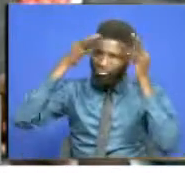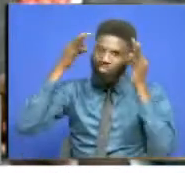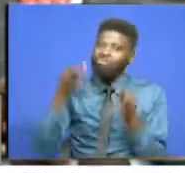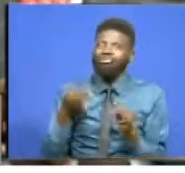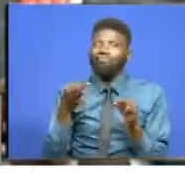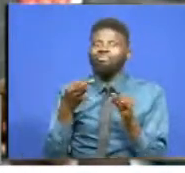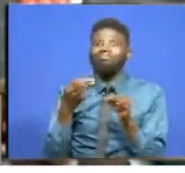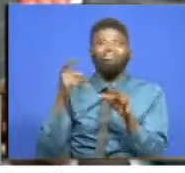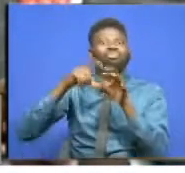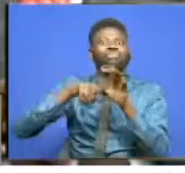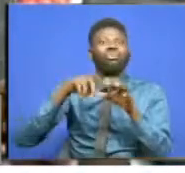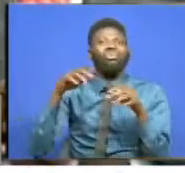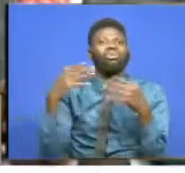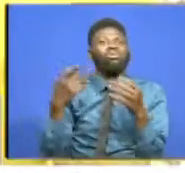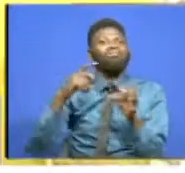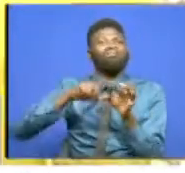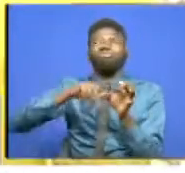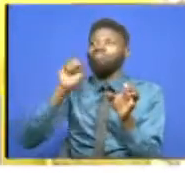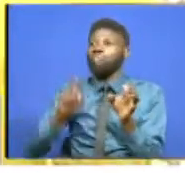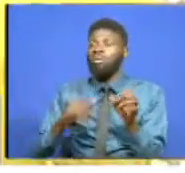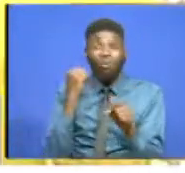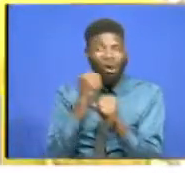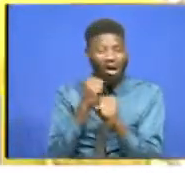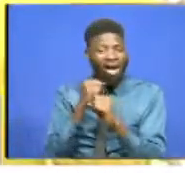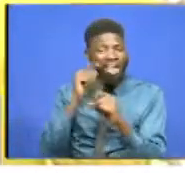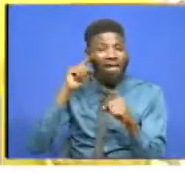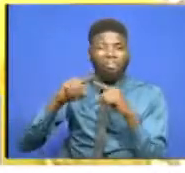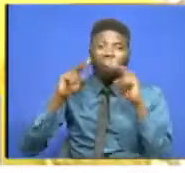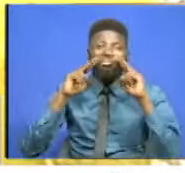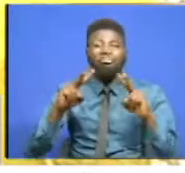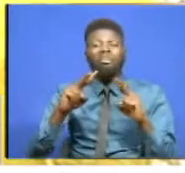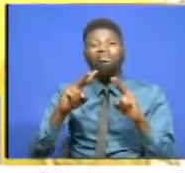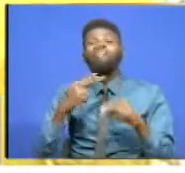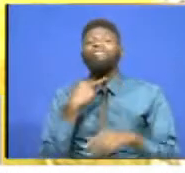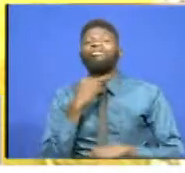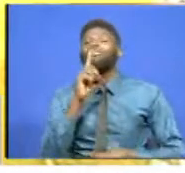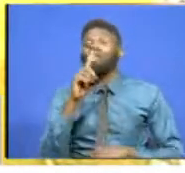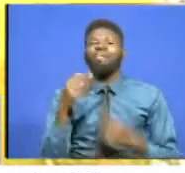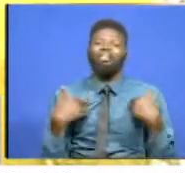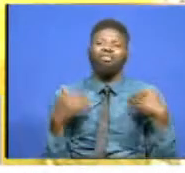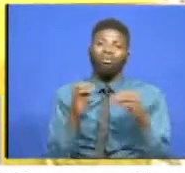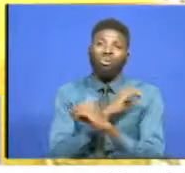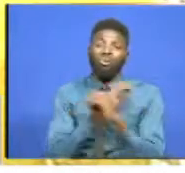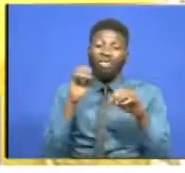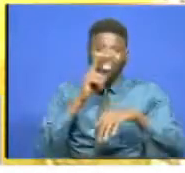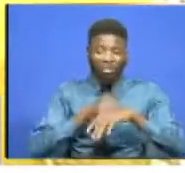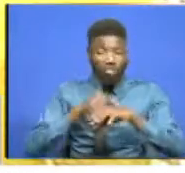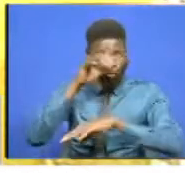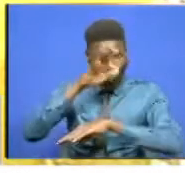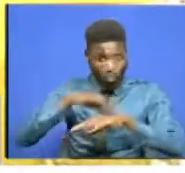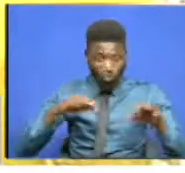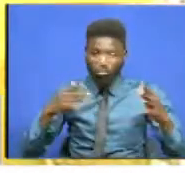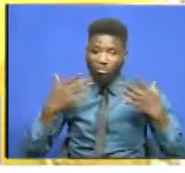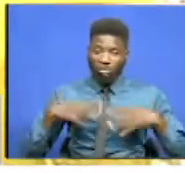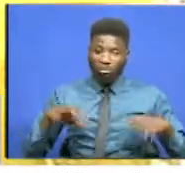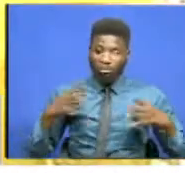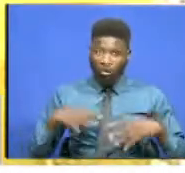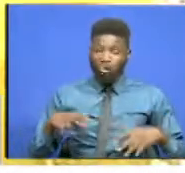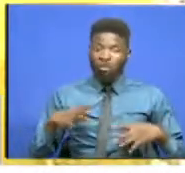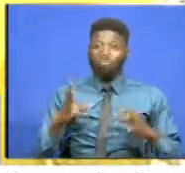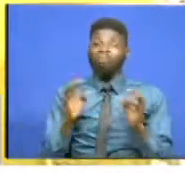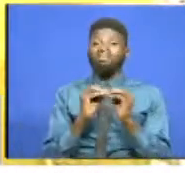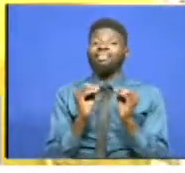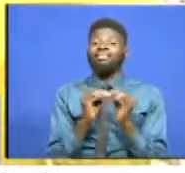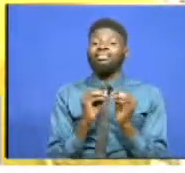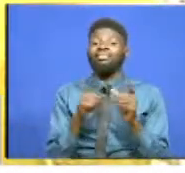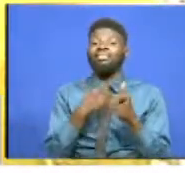to bring the party members together. Because if you call for a delegates conference, and then, and then you invite some and leave others.